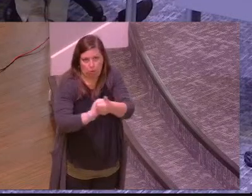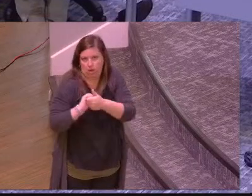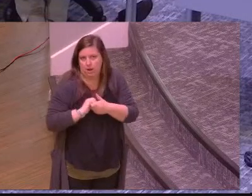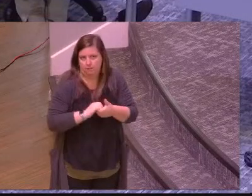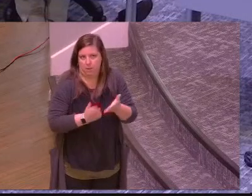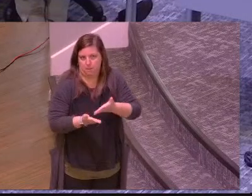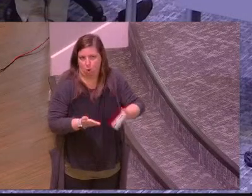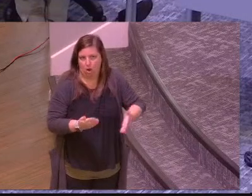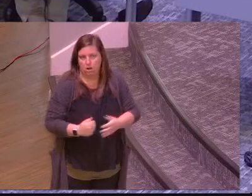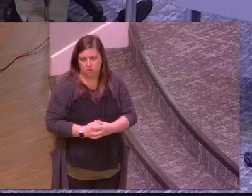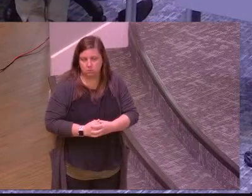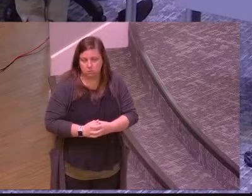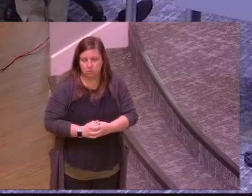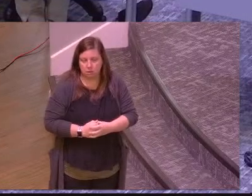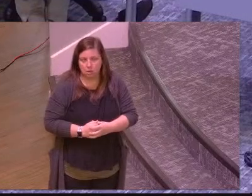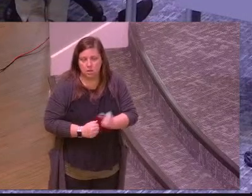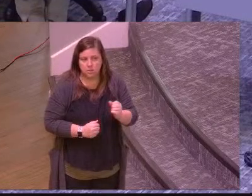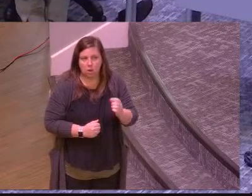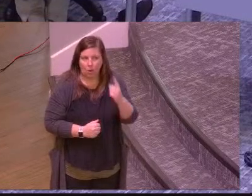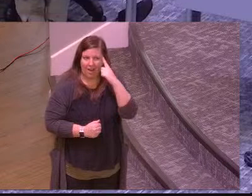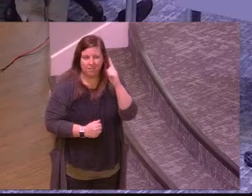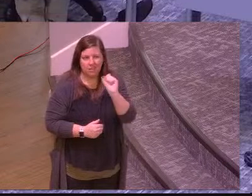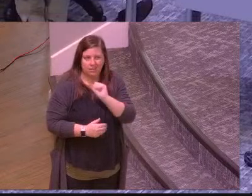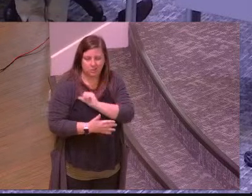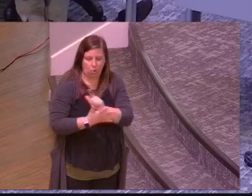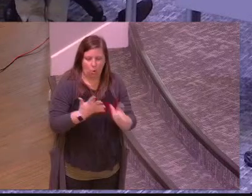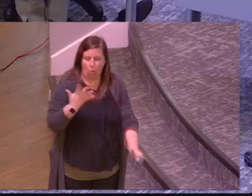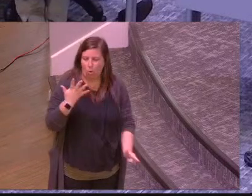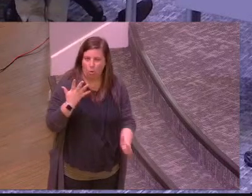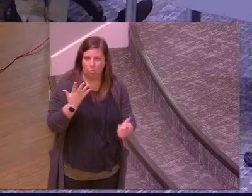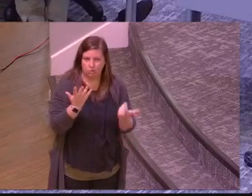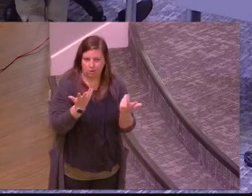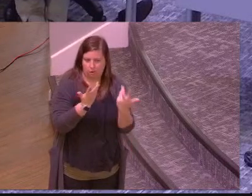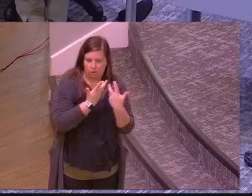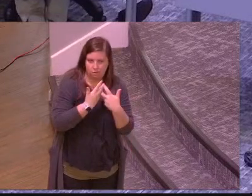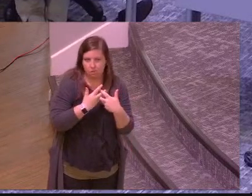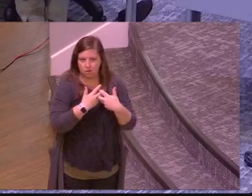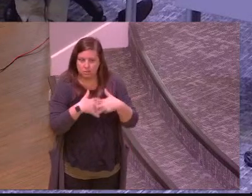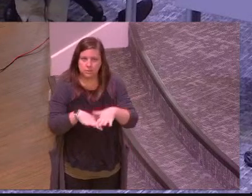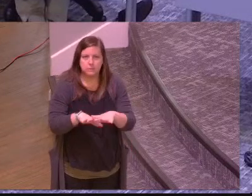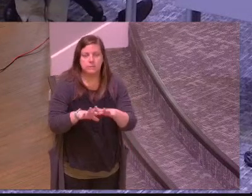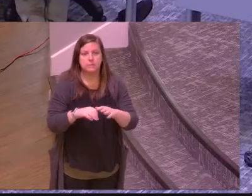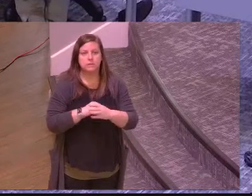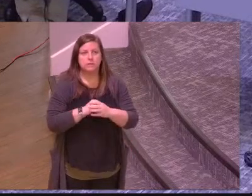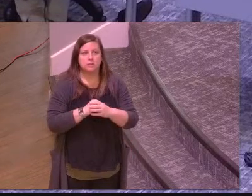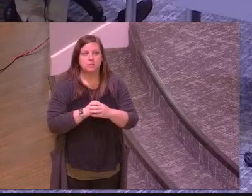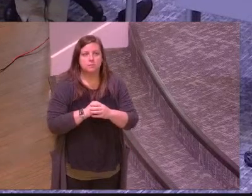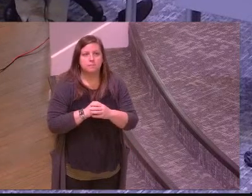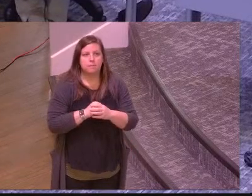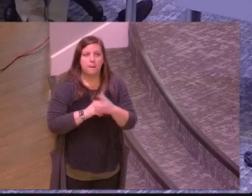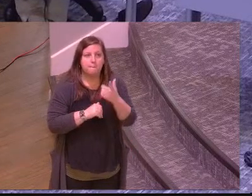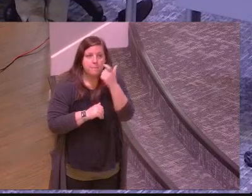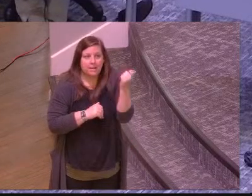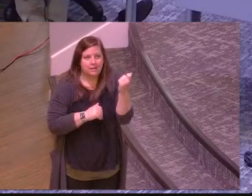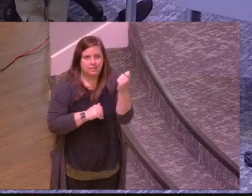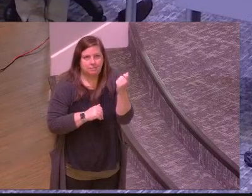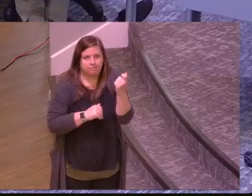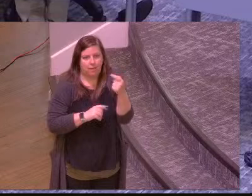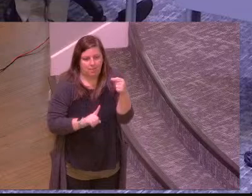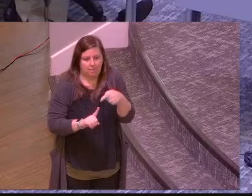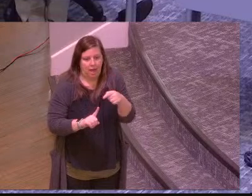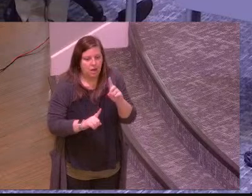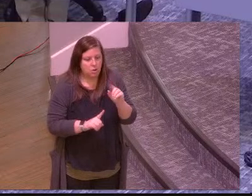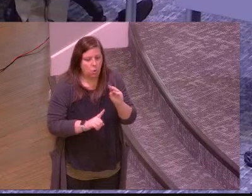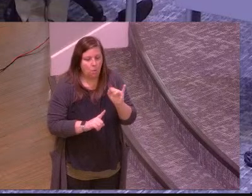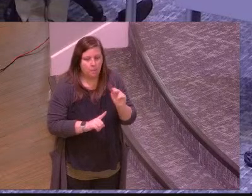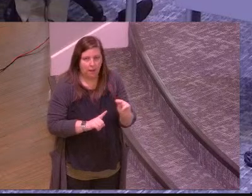so I think all of them are intertwined, because even that requires working together as a whole,